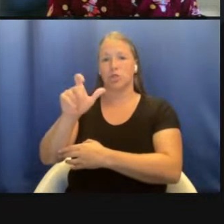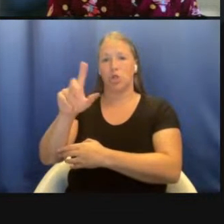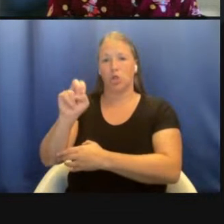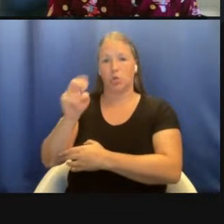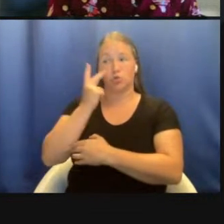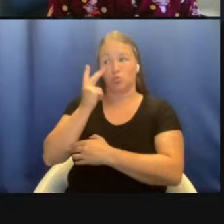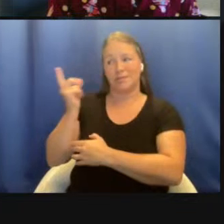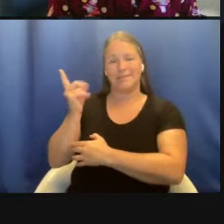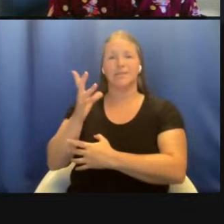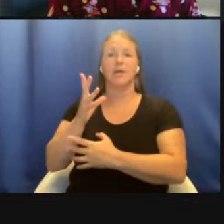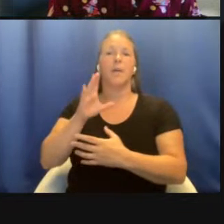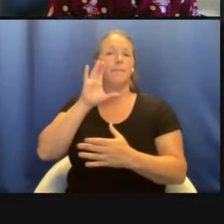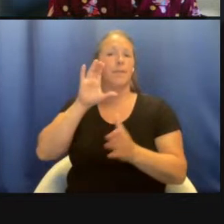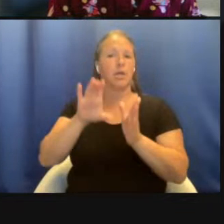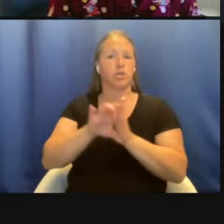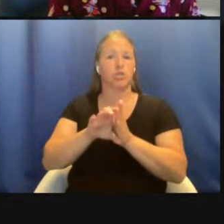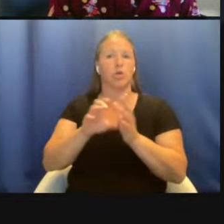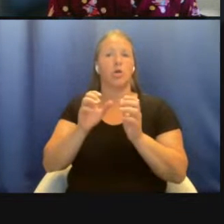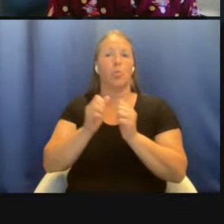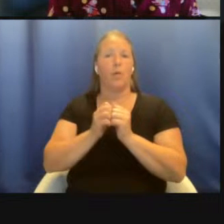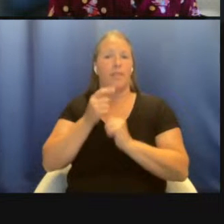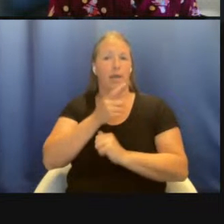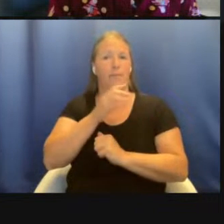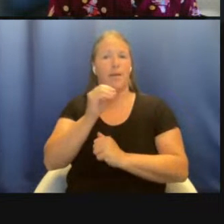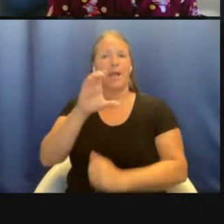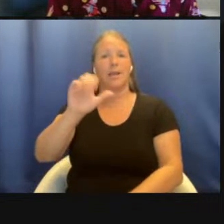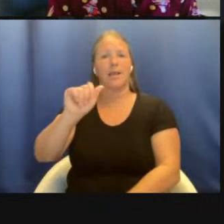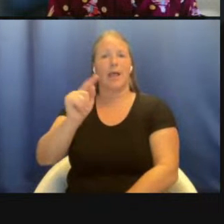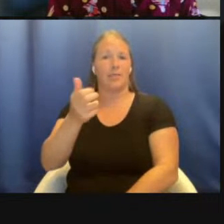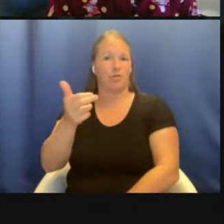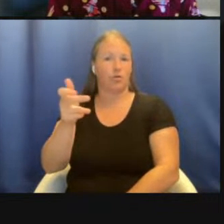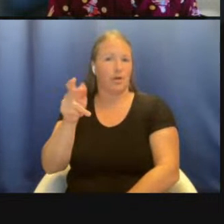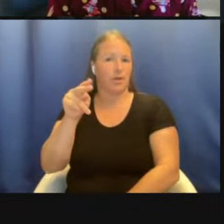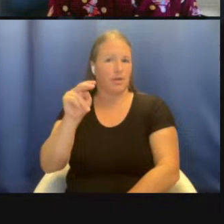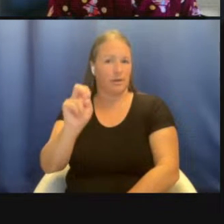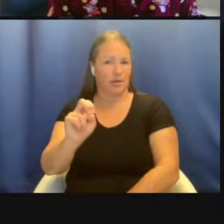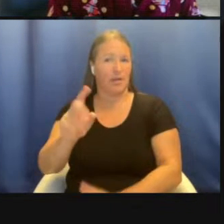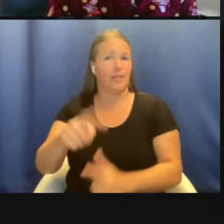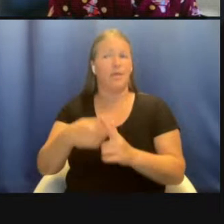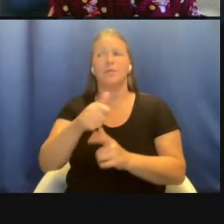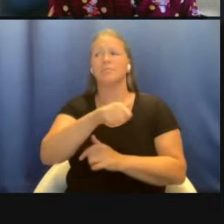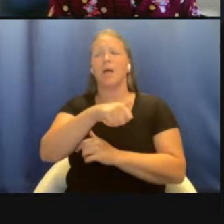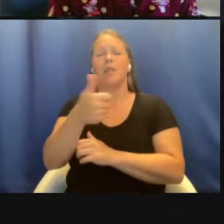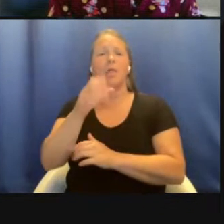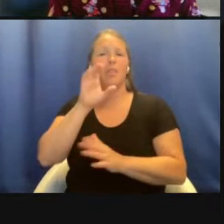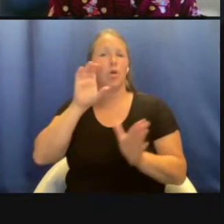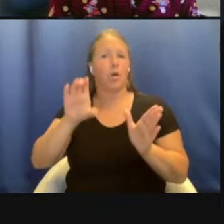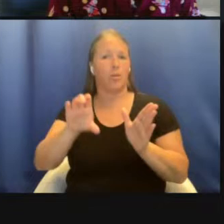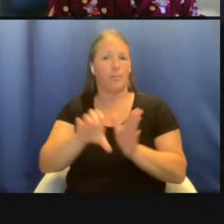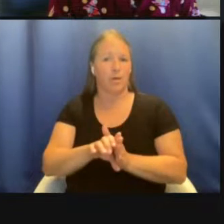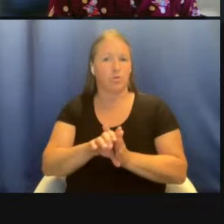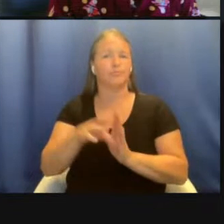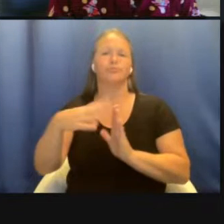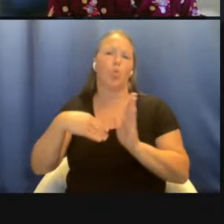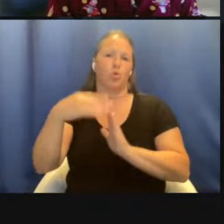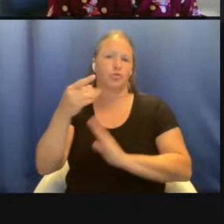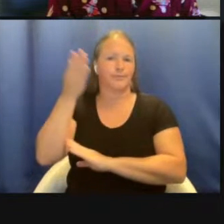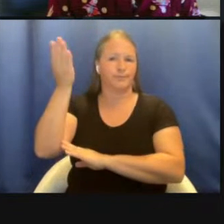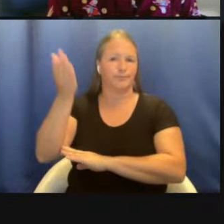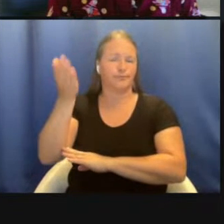also an enigmatic portrait that remains at Hesse Castle, commissioned by King, at that time, King